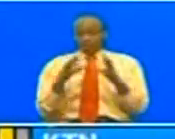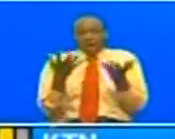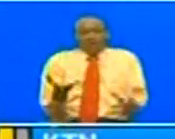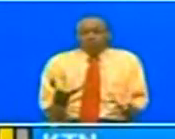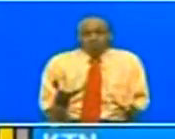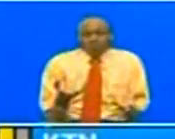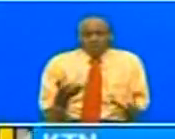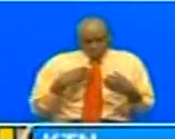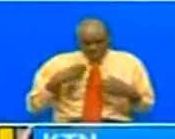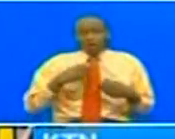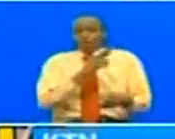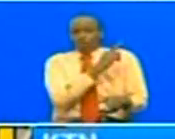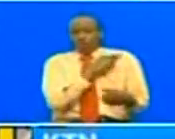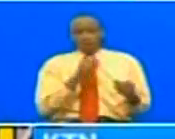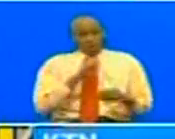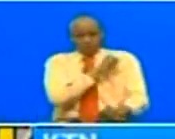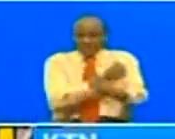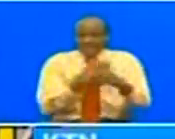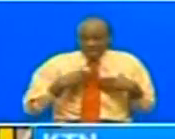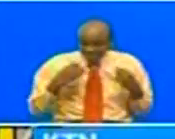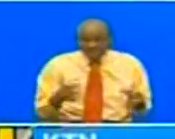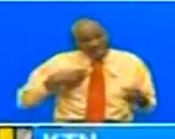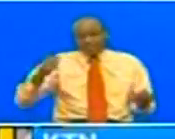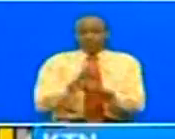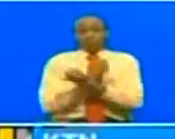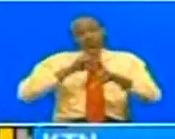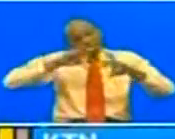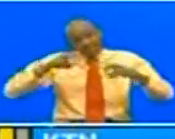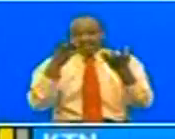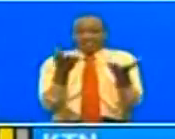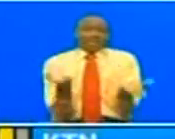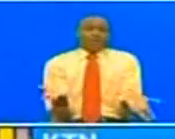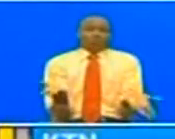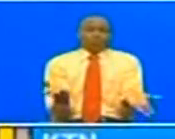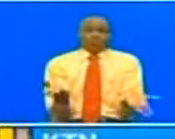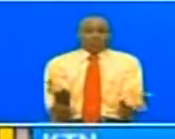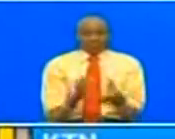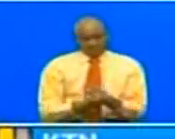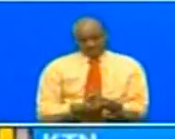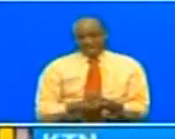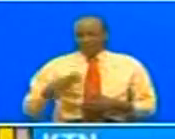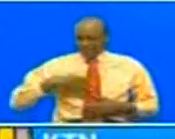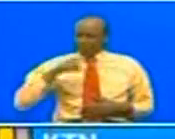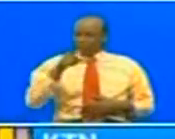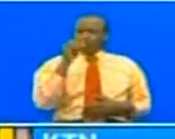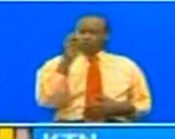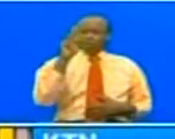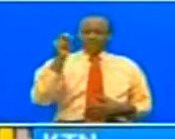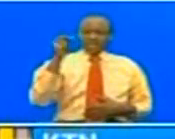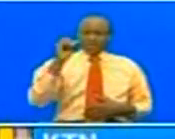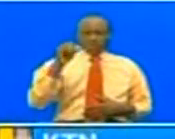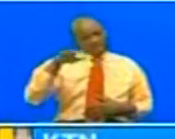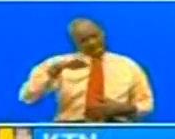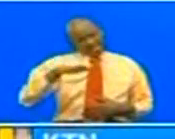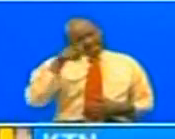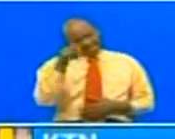have the mandate nor the expertise as ourselves to deal with this kind of issue. Residents of Owino Uhuru affected by